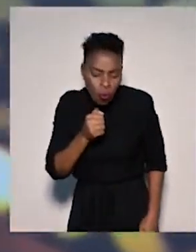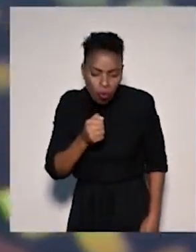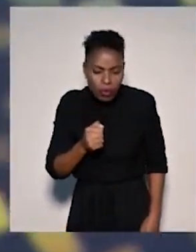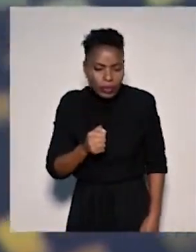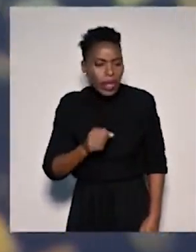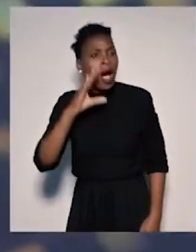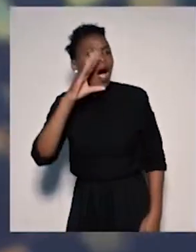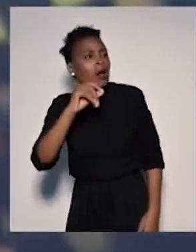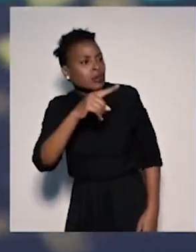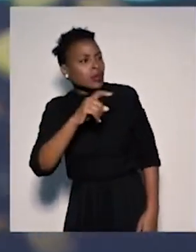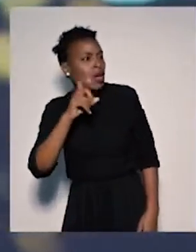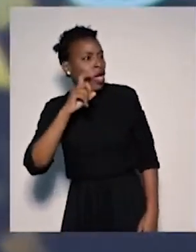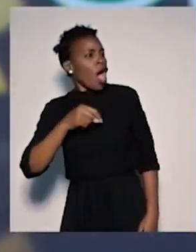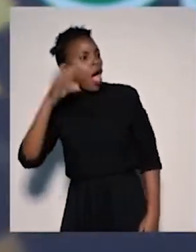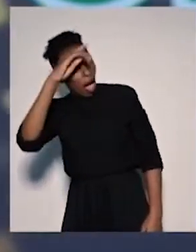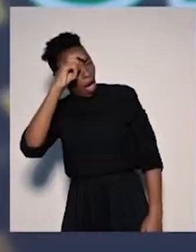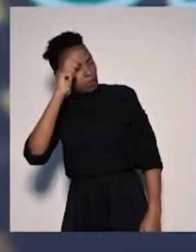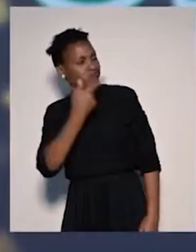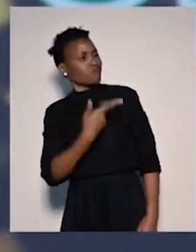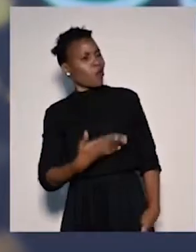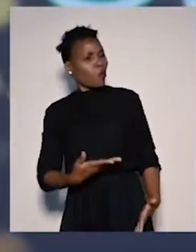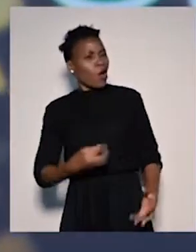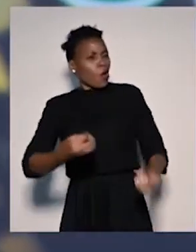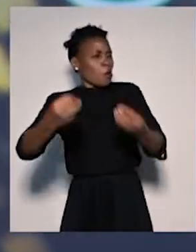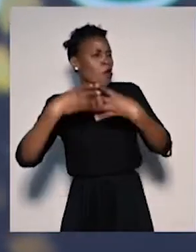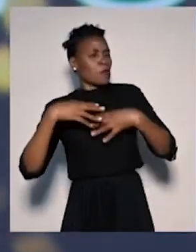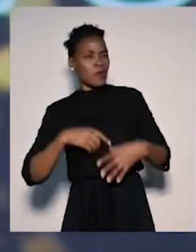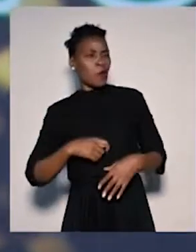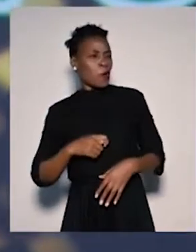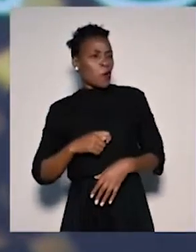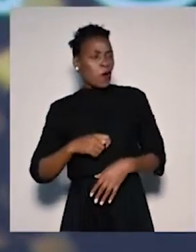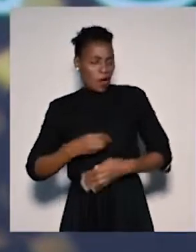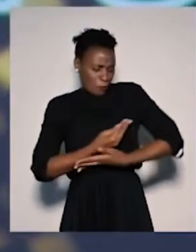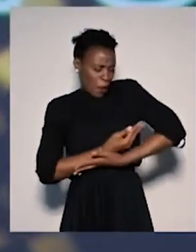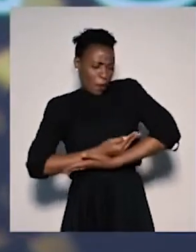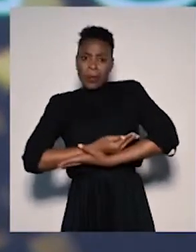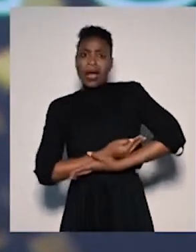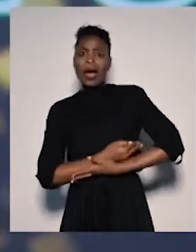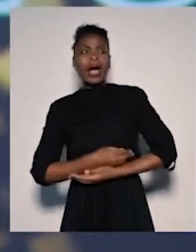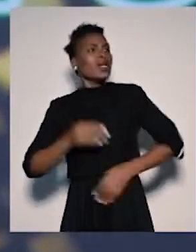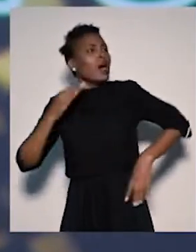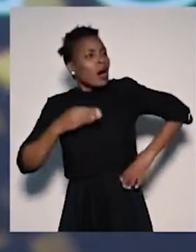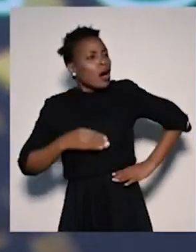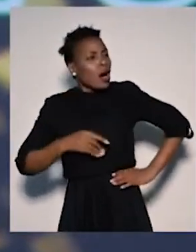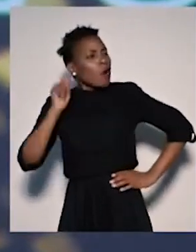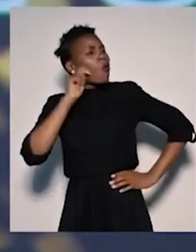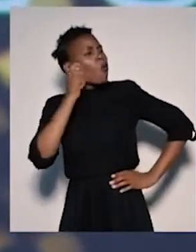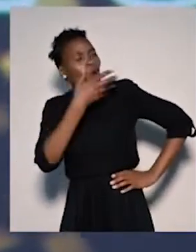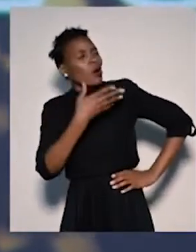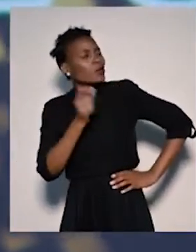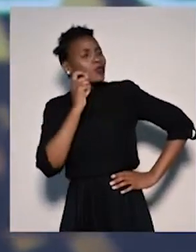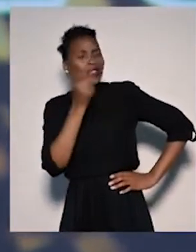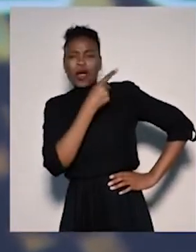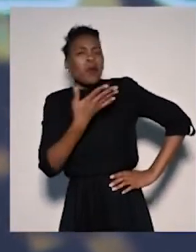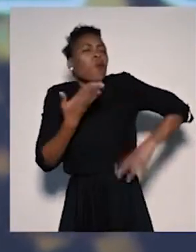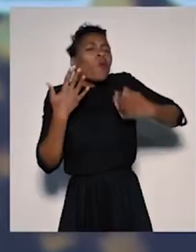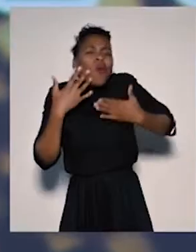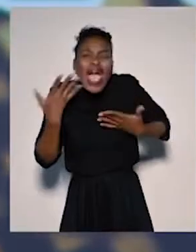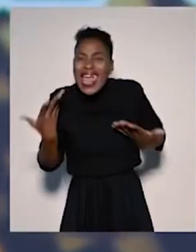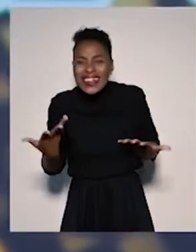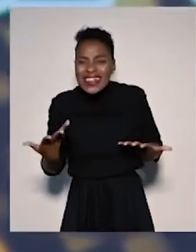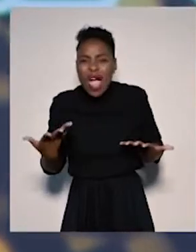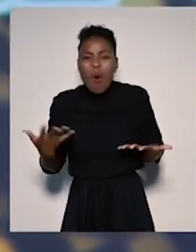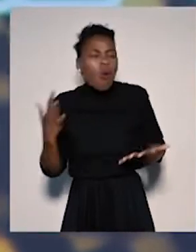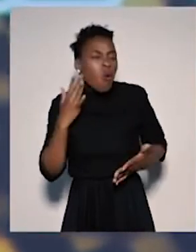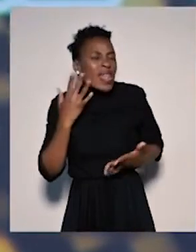ubuta stukuluru. Hey, ungletela nini umzukulu. Kiri koko, you are not saying to your grandchild ushata nini.